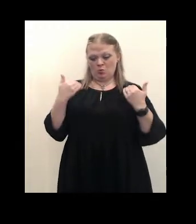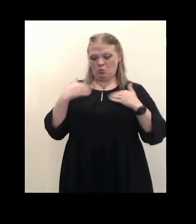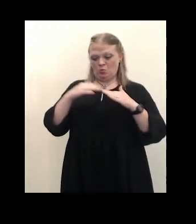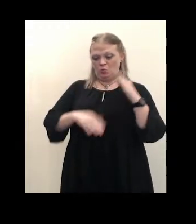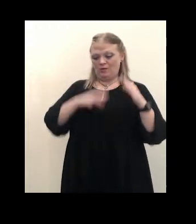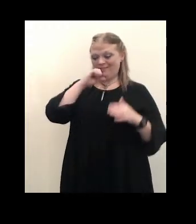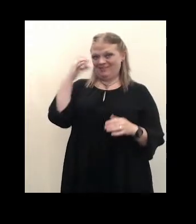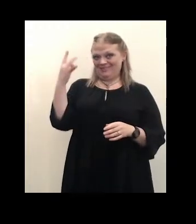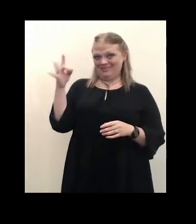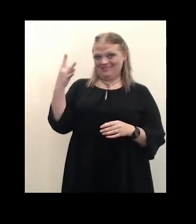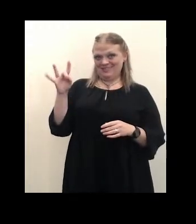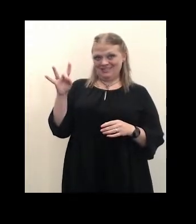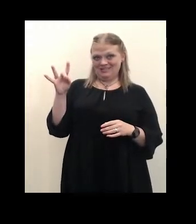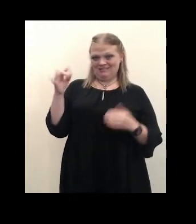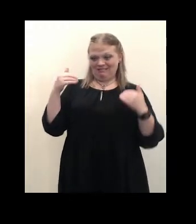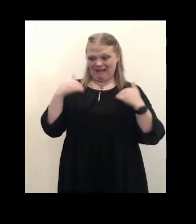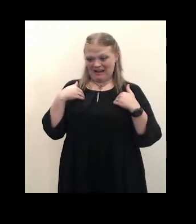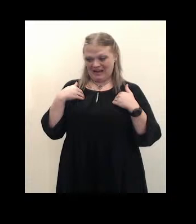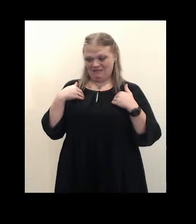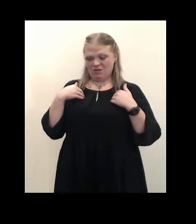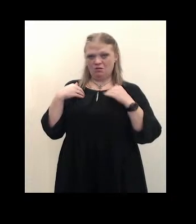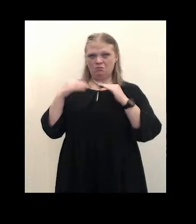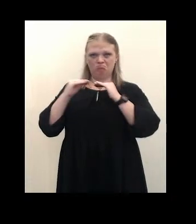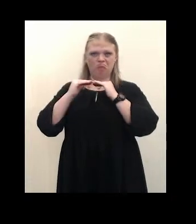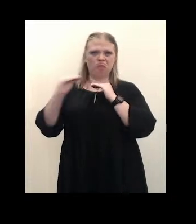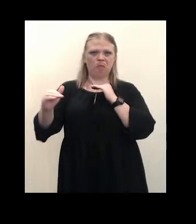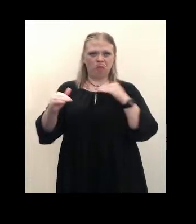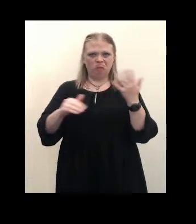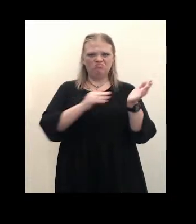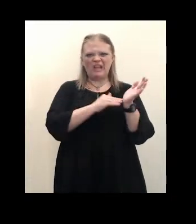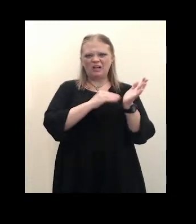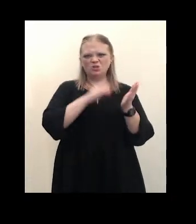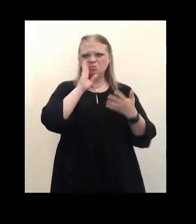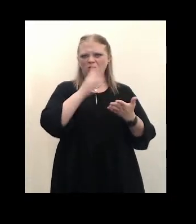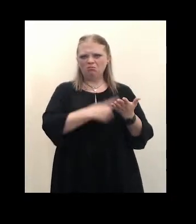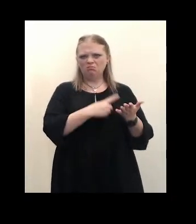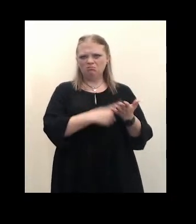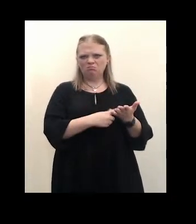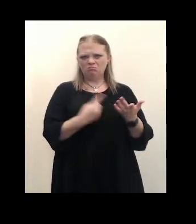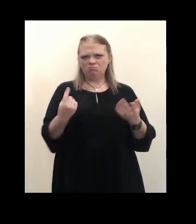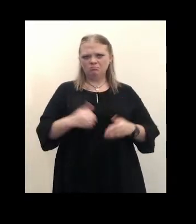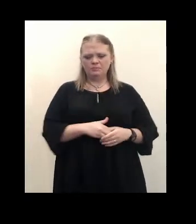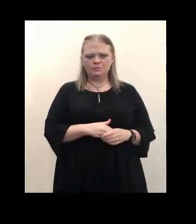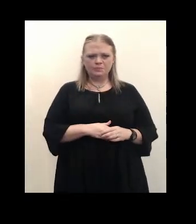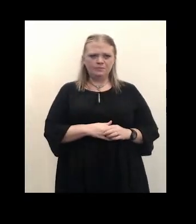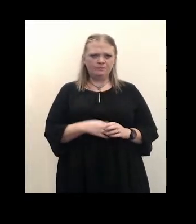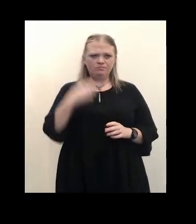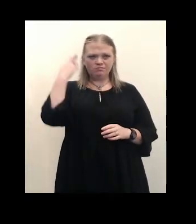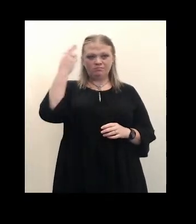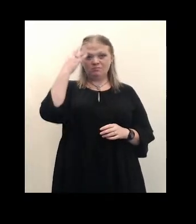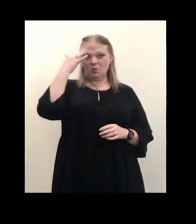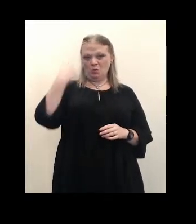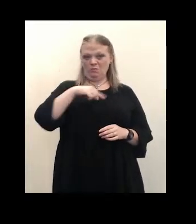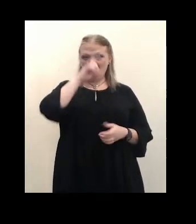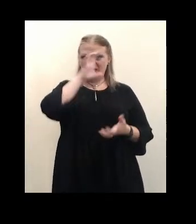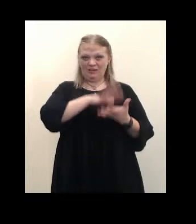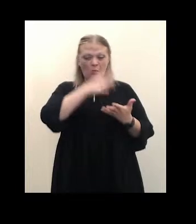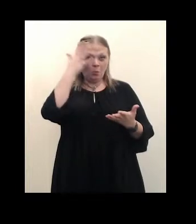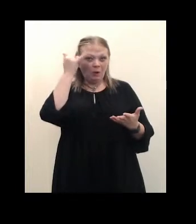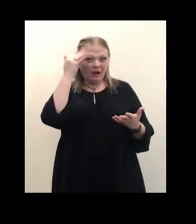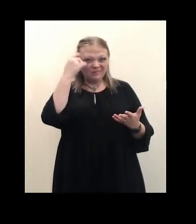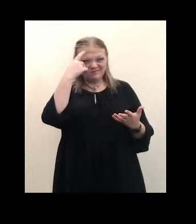of age has stayed steady. I know Dr. Burstein will talk more about that. One of the reasons we believe that's the case is because of